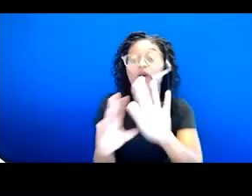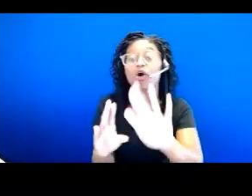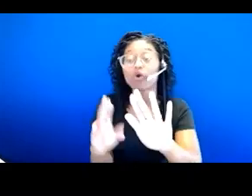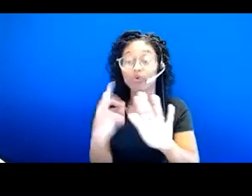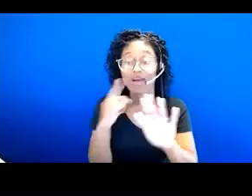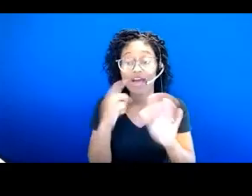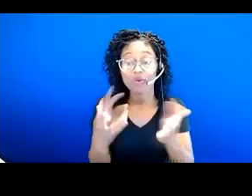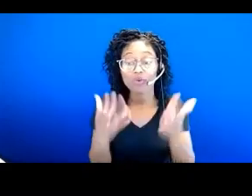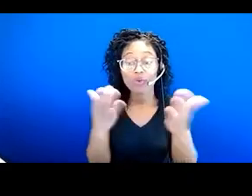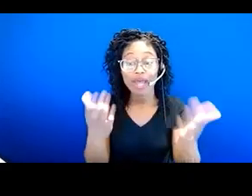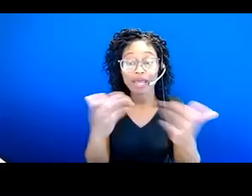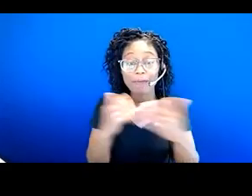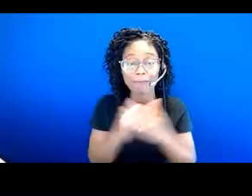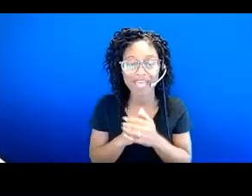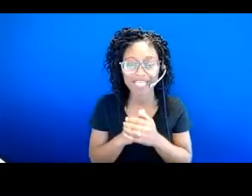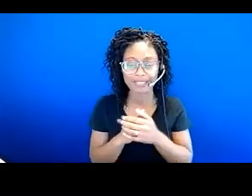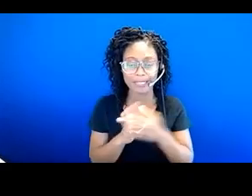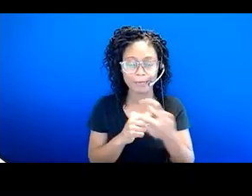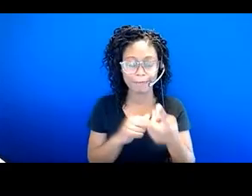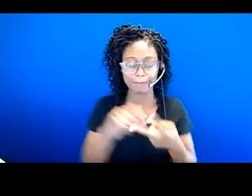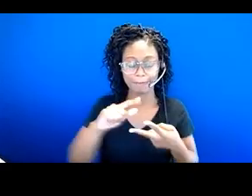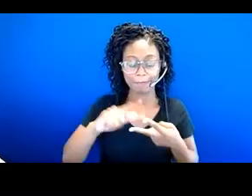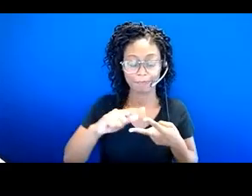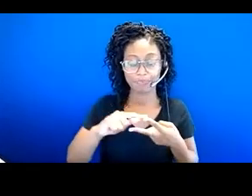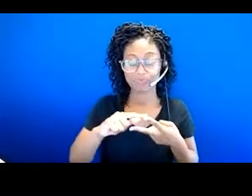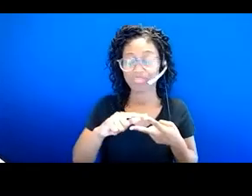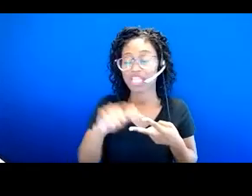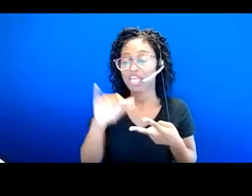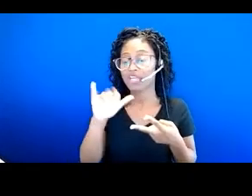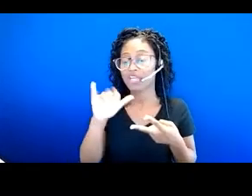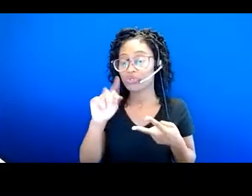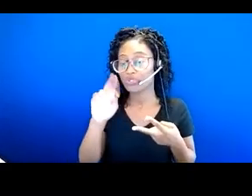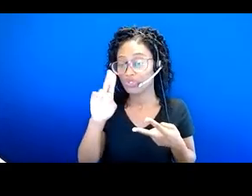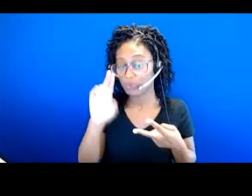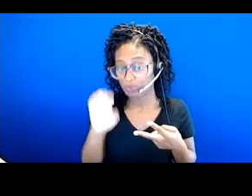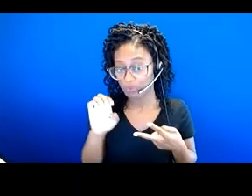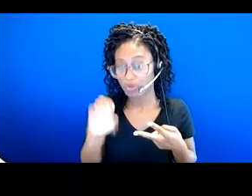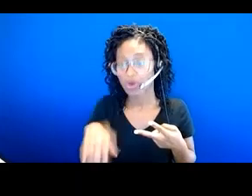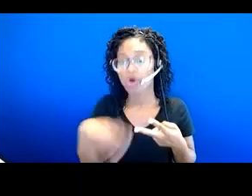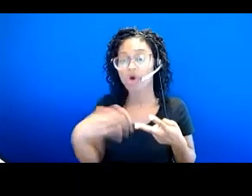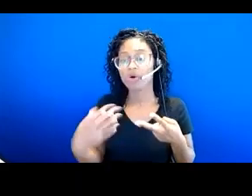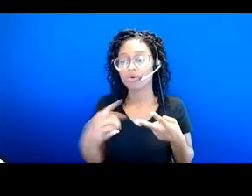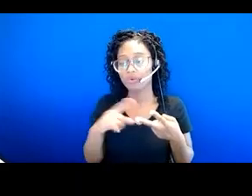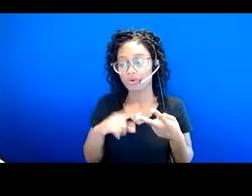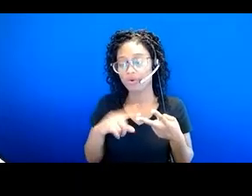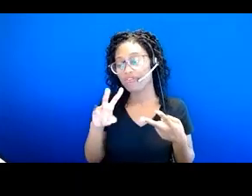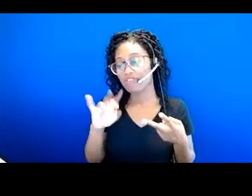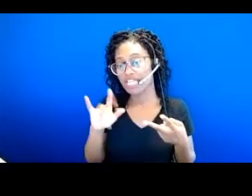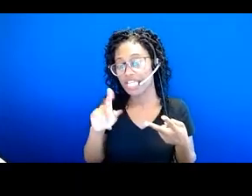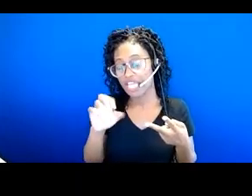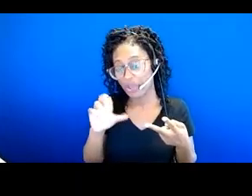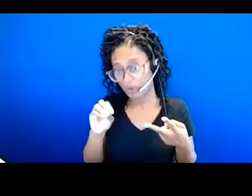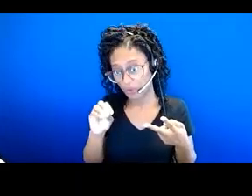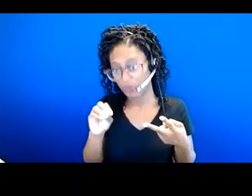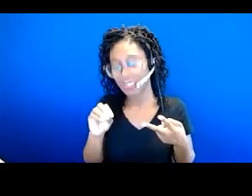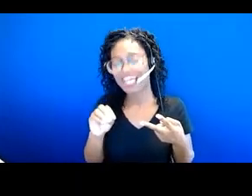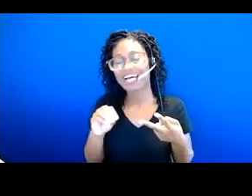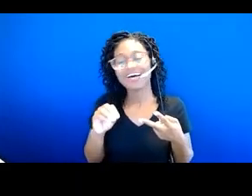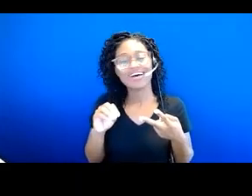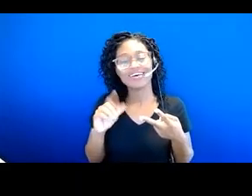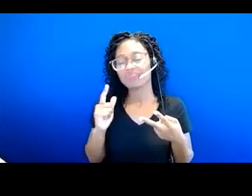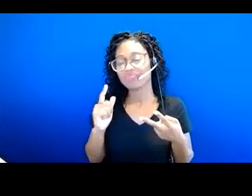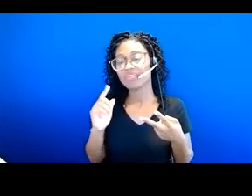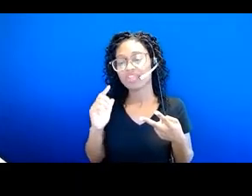two video platforms, either YouTube or Vimeo, and loading your images up there. You can't load a video directly